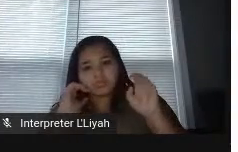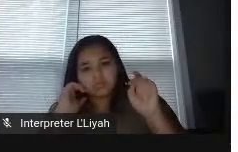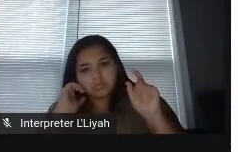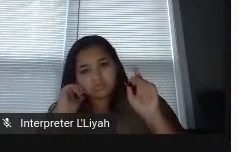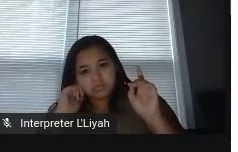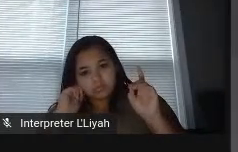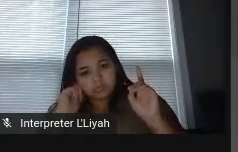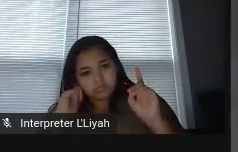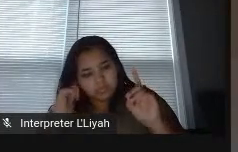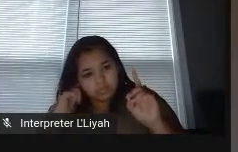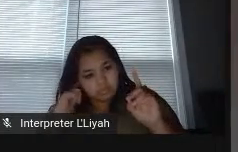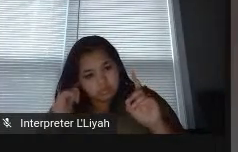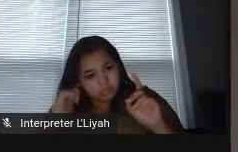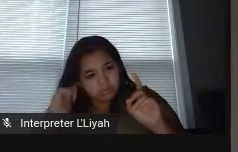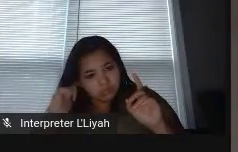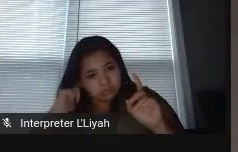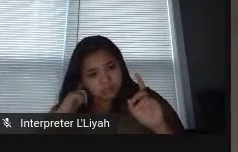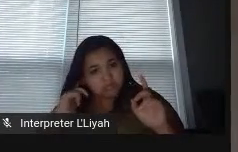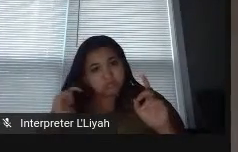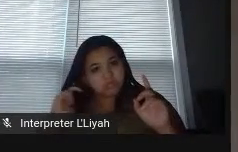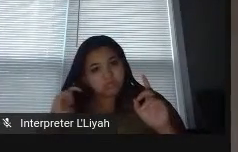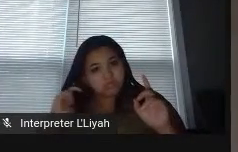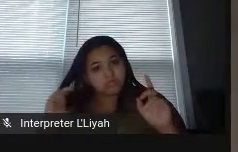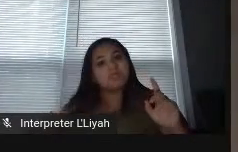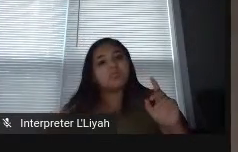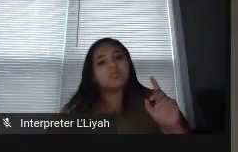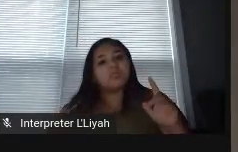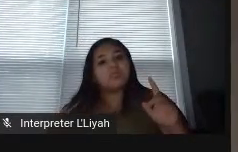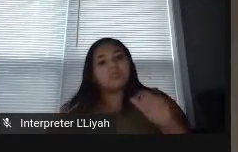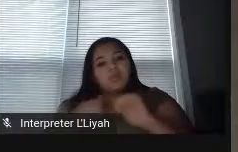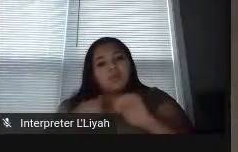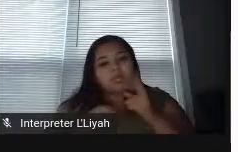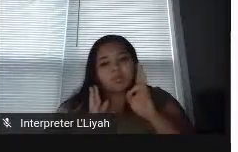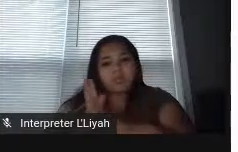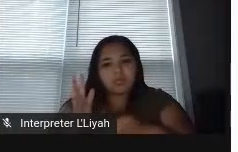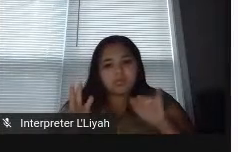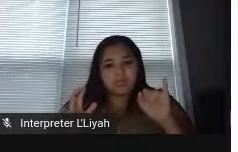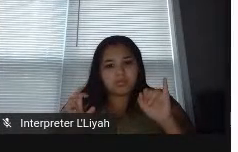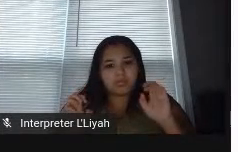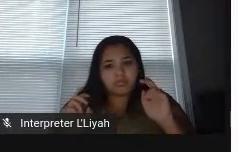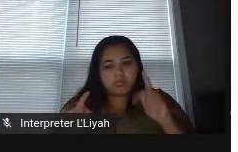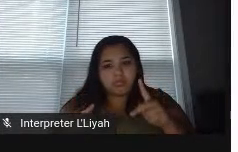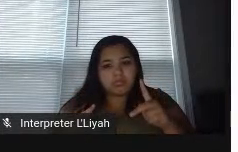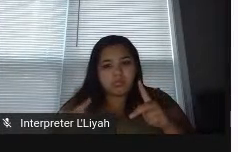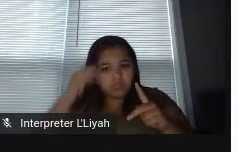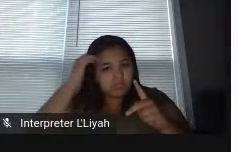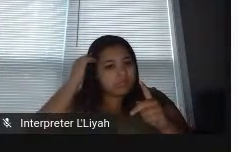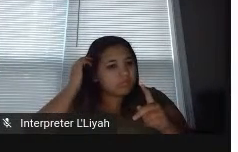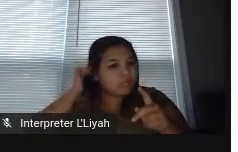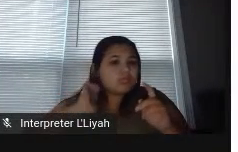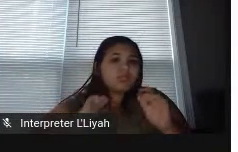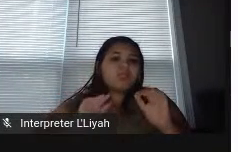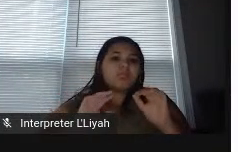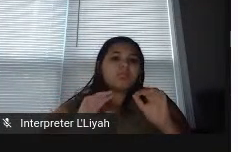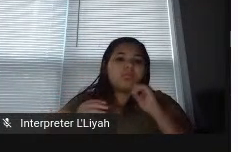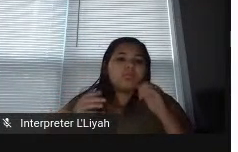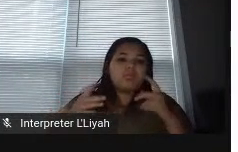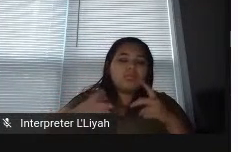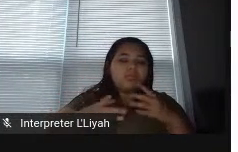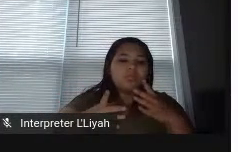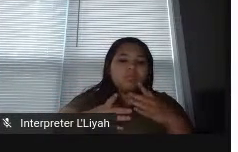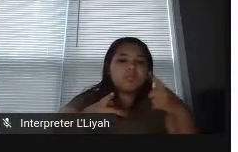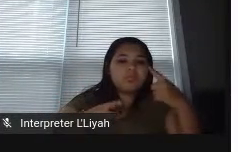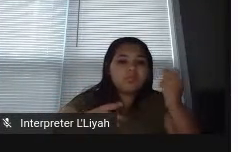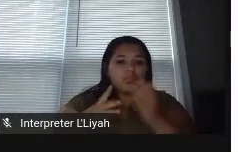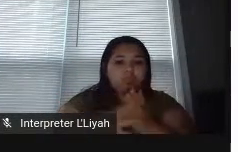Oh, sorry. So this is how to read an IEP. So I'm not going to go through all of these because